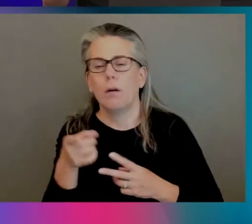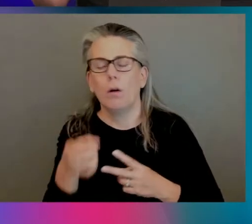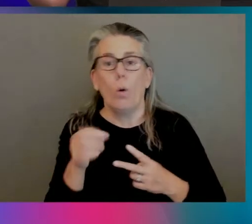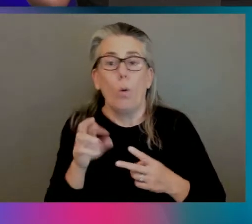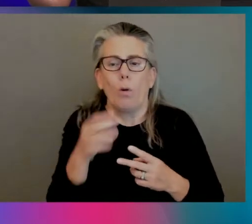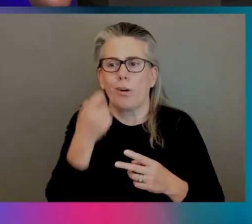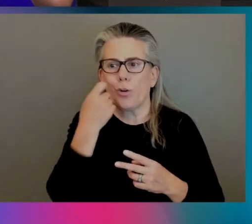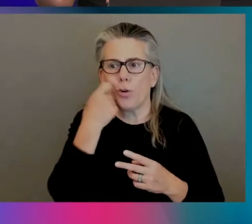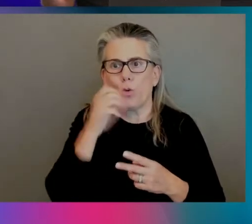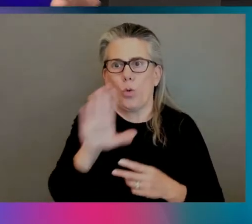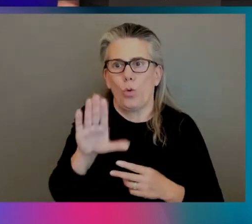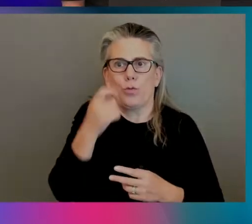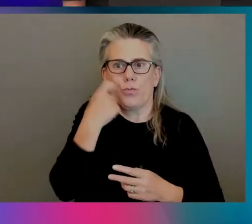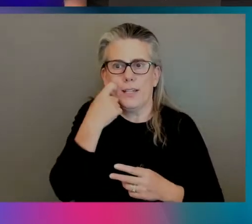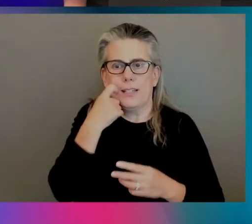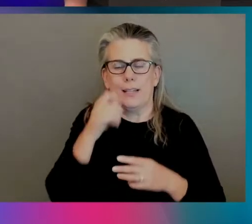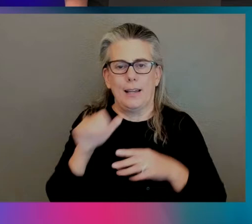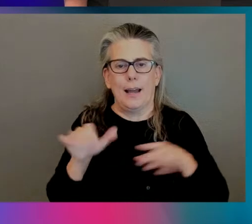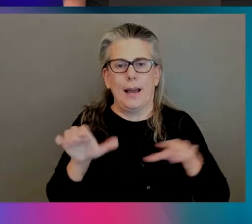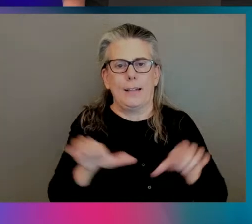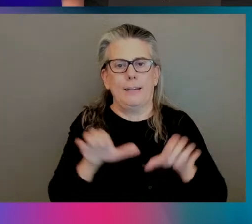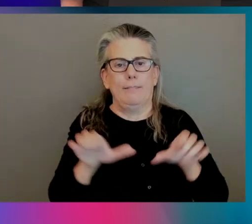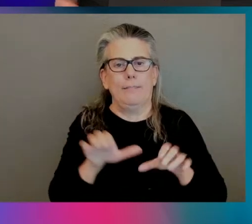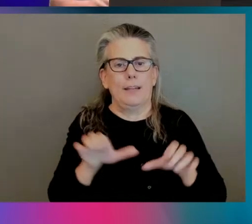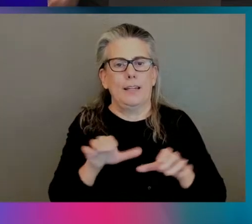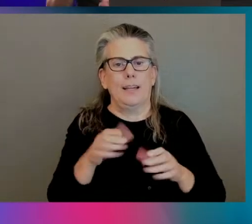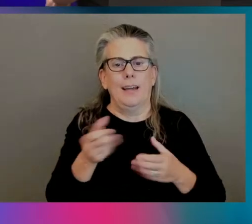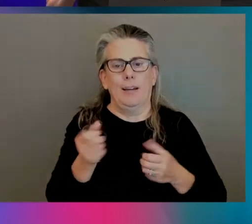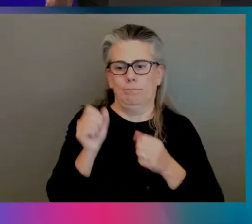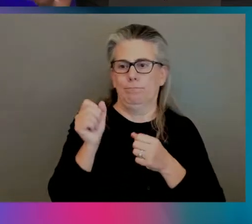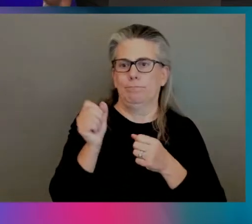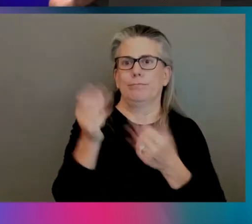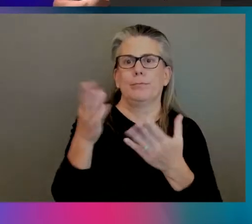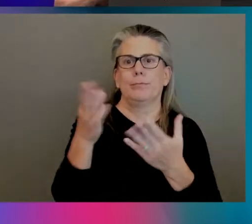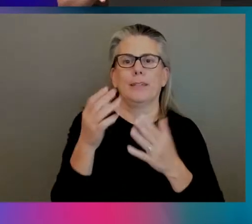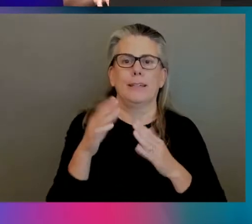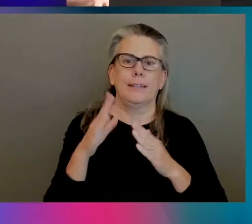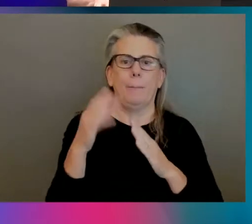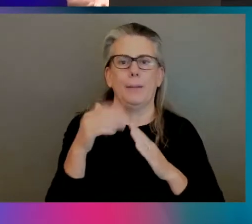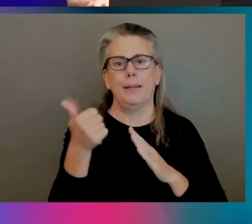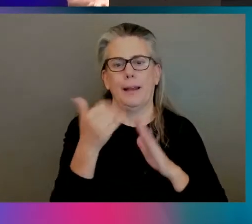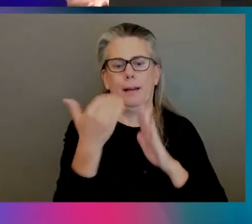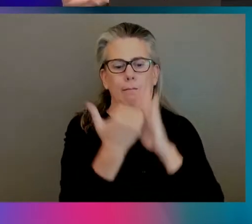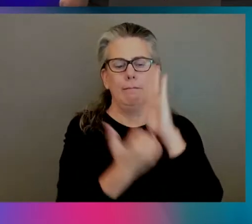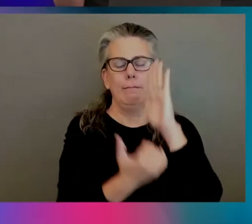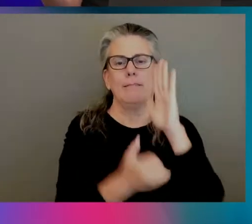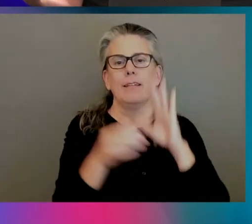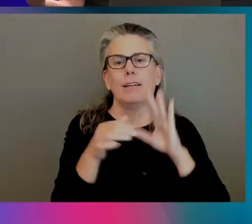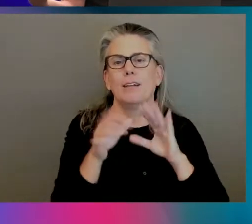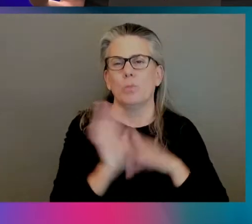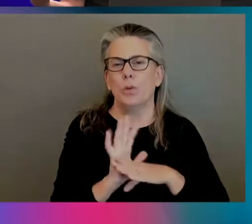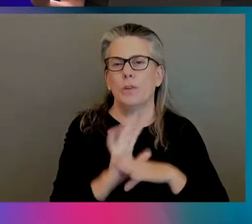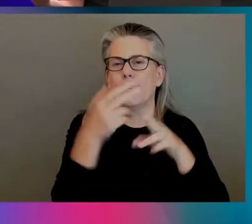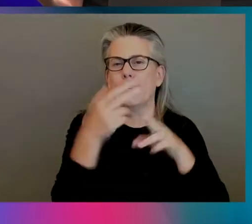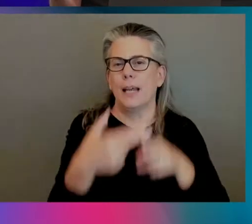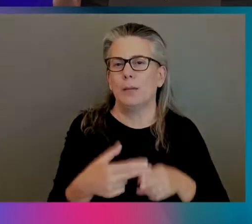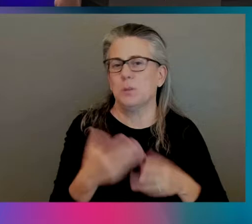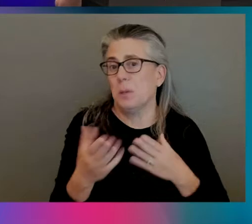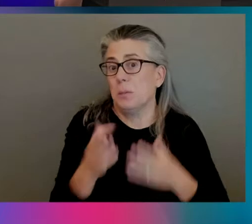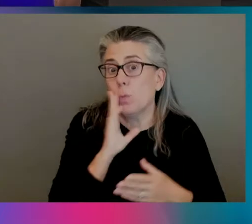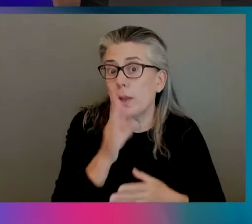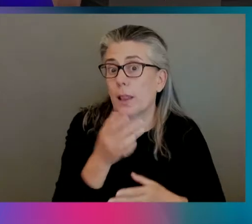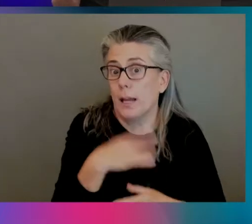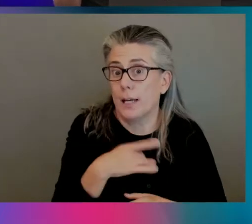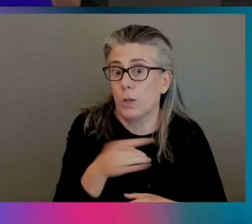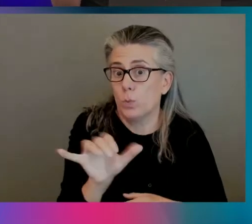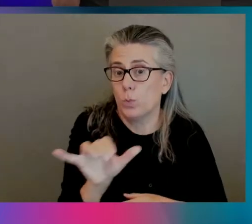the top 10 titles that might be interesting to you. There's a lot to it, but I'm trying to get to it as quick. But it's an API,